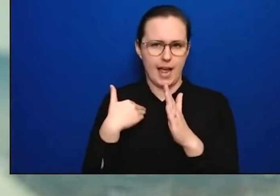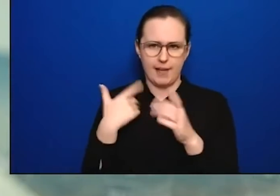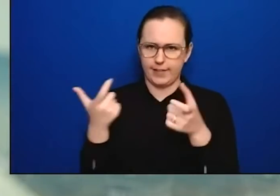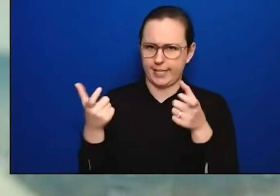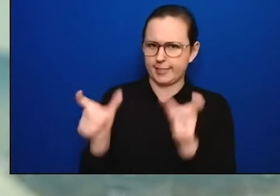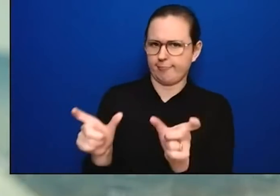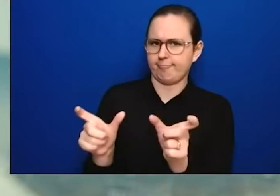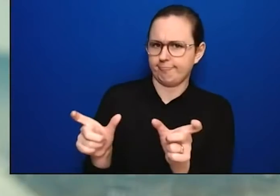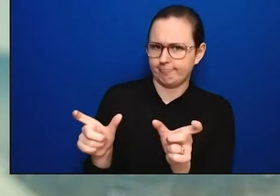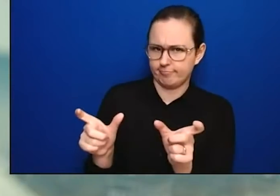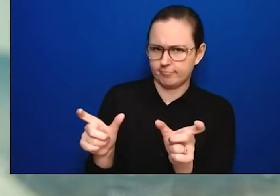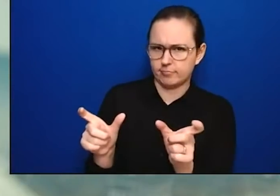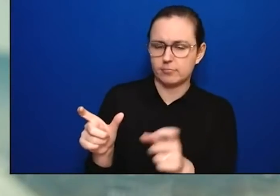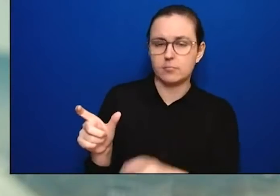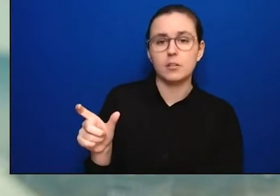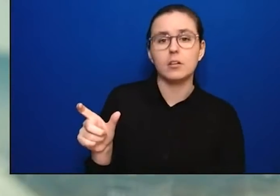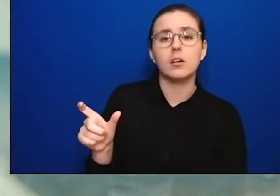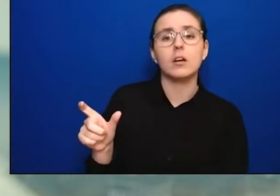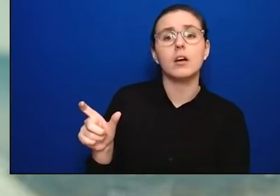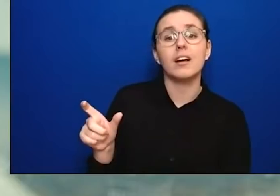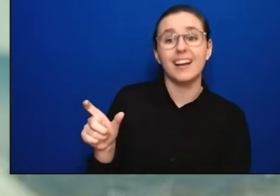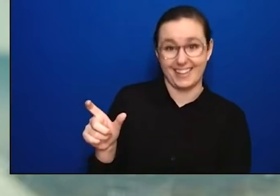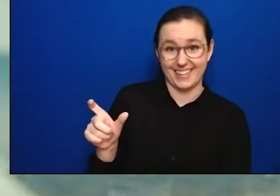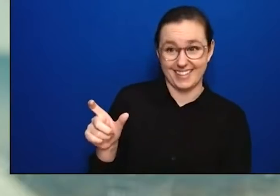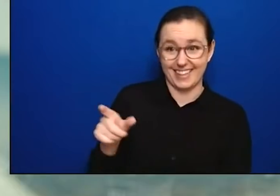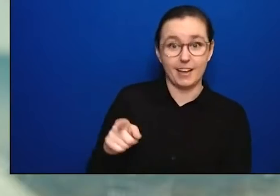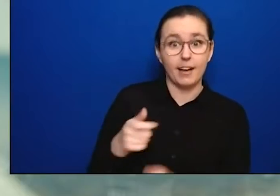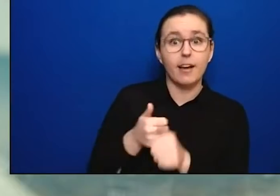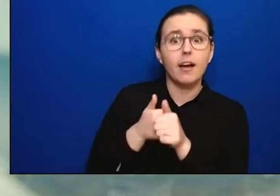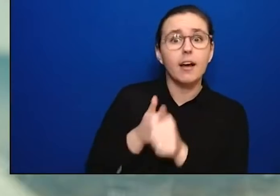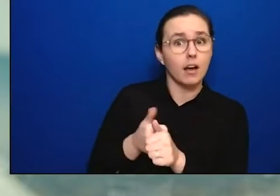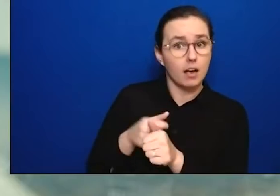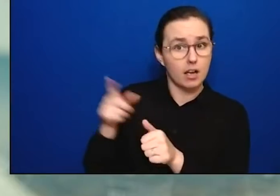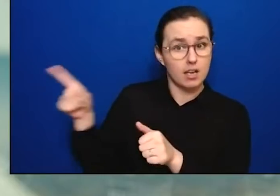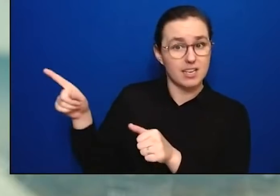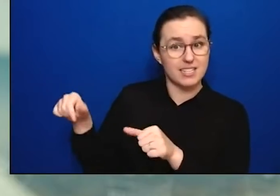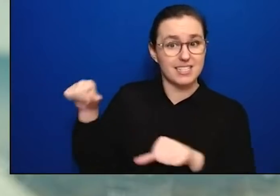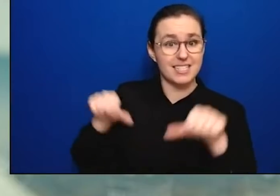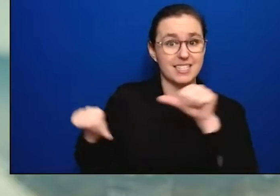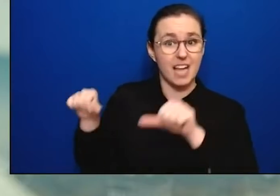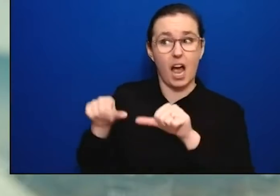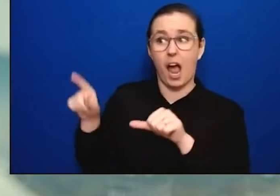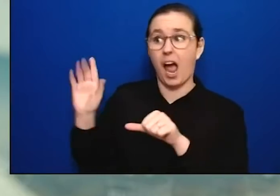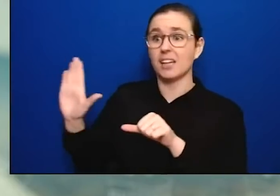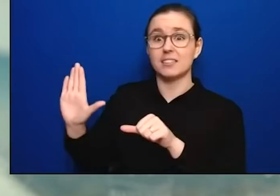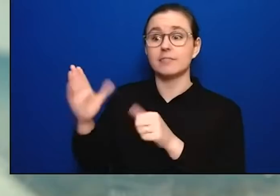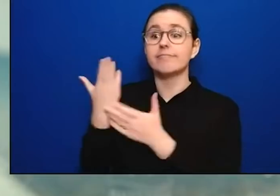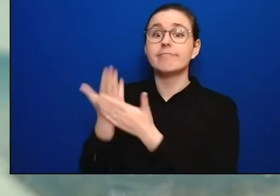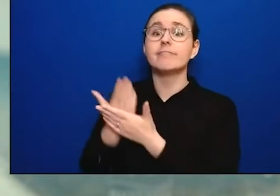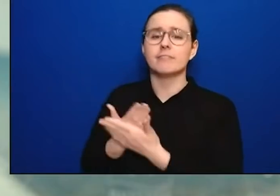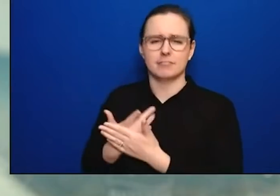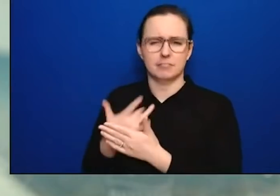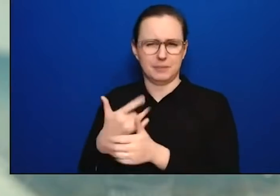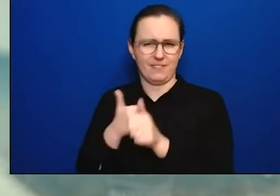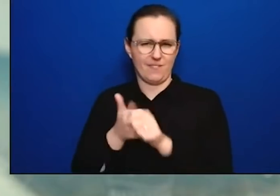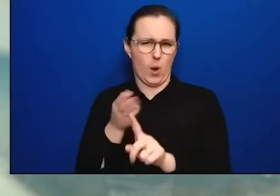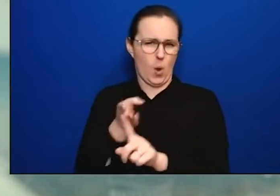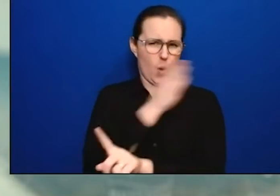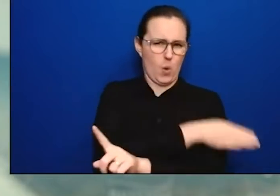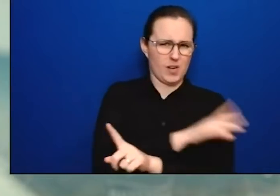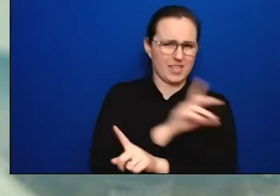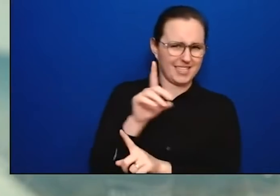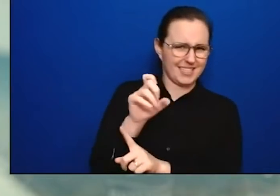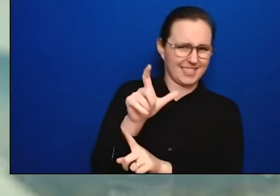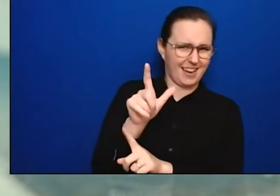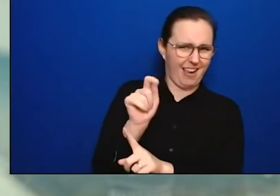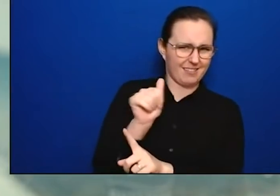Dr. Henry, a lot of the restrictions that have been put in place are based on the science applied to Delta. And I know things have evolved